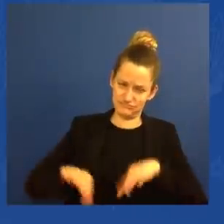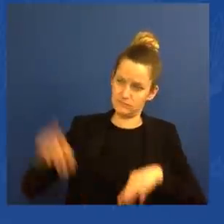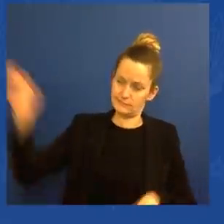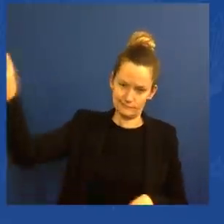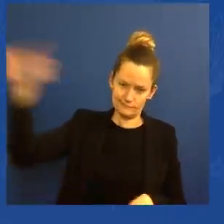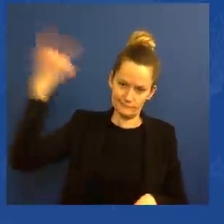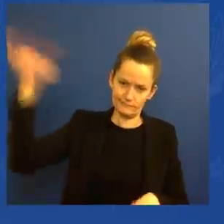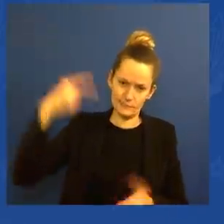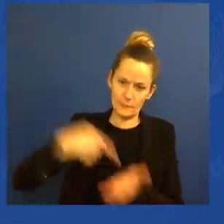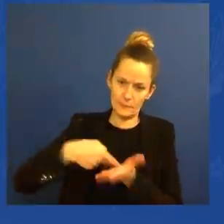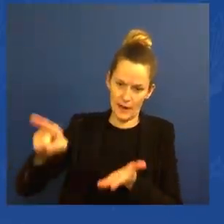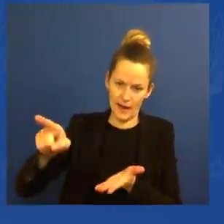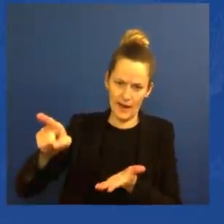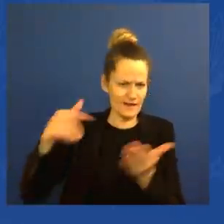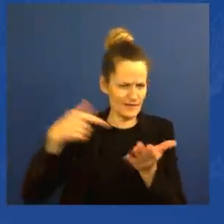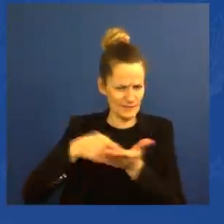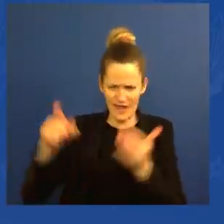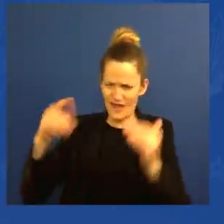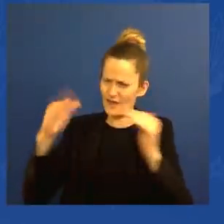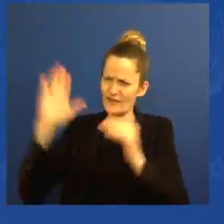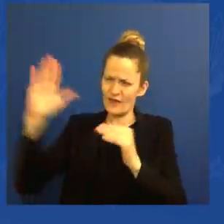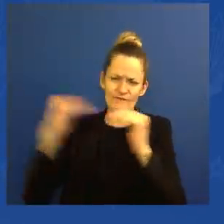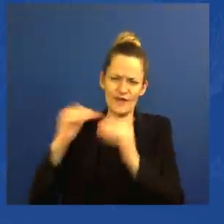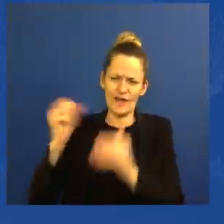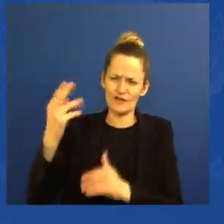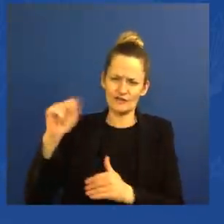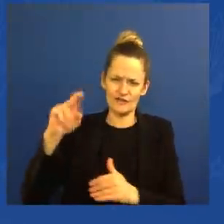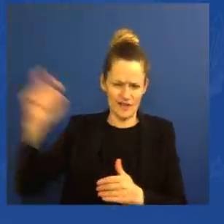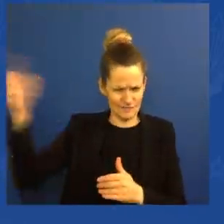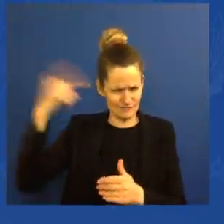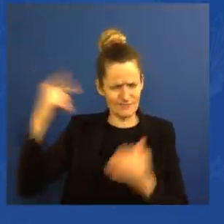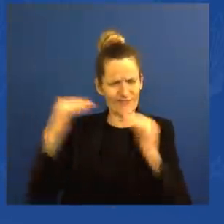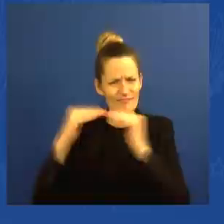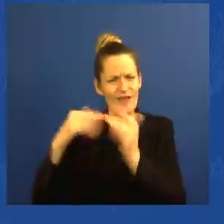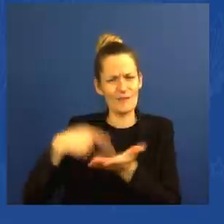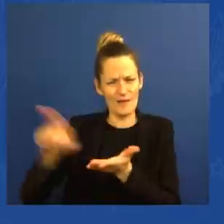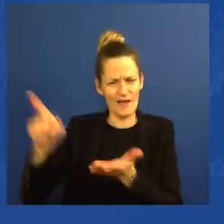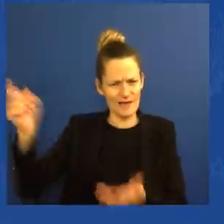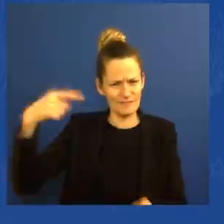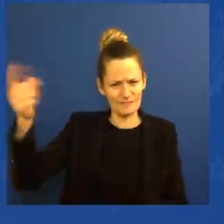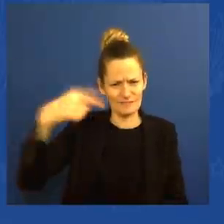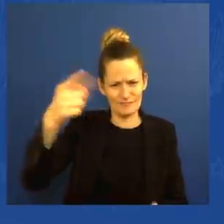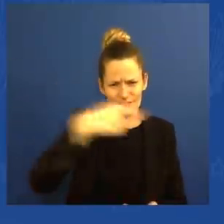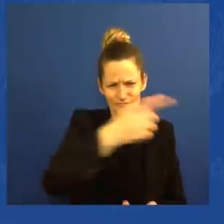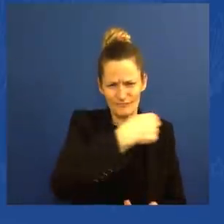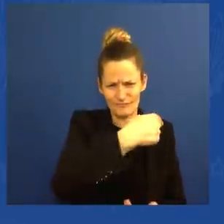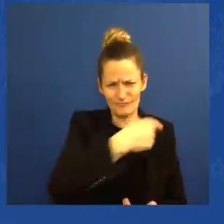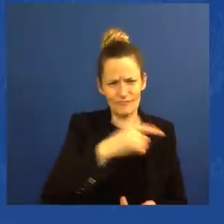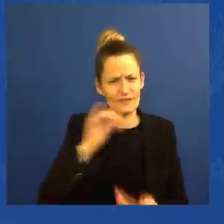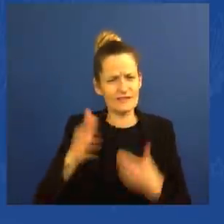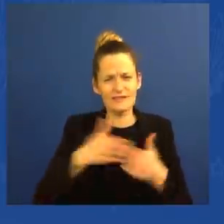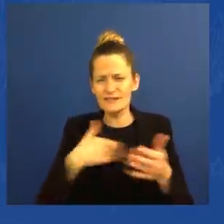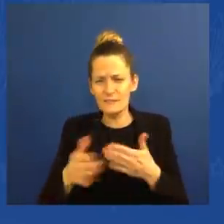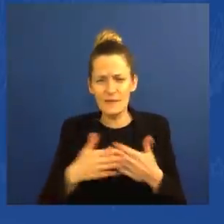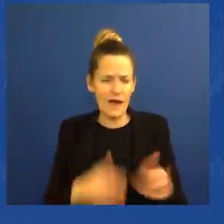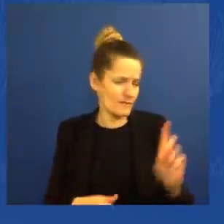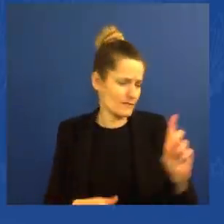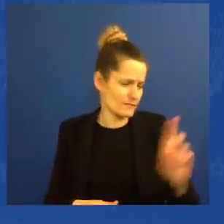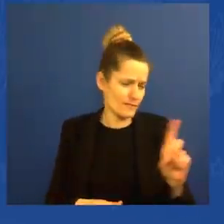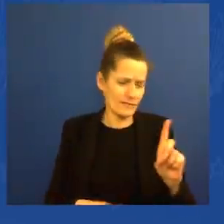By the way, whether you're Democrats or Republicans, raise your hand if you think the tax structure is fair now.